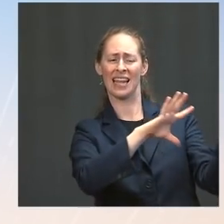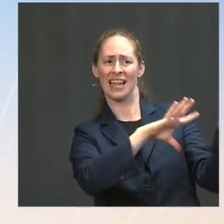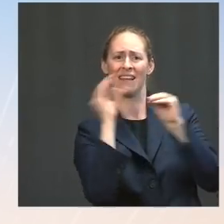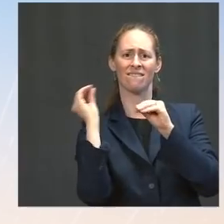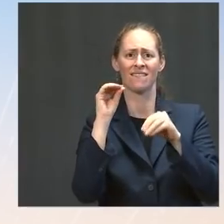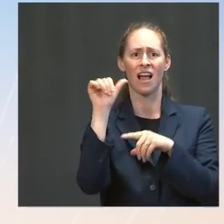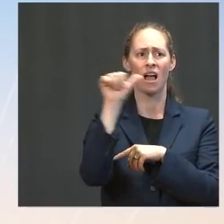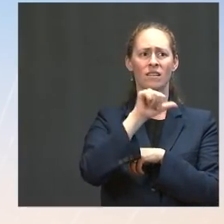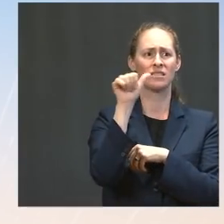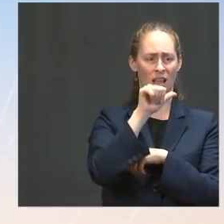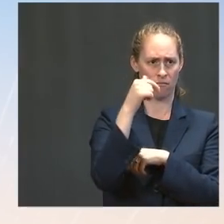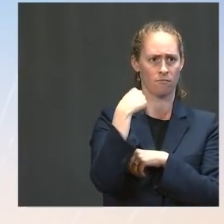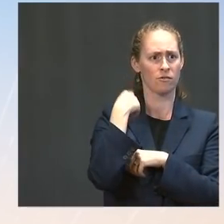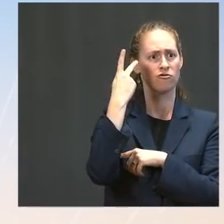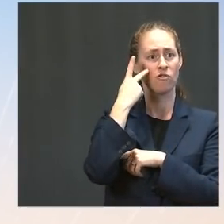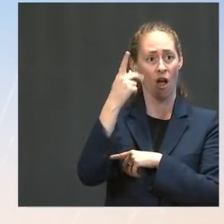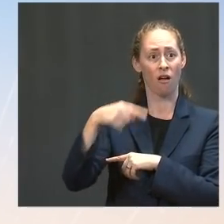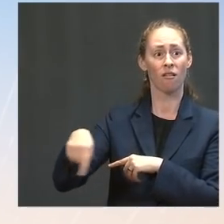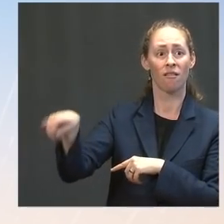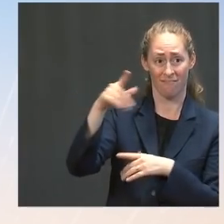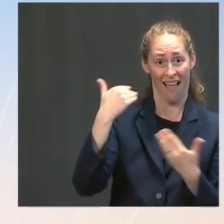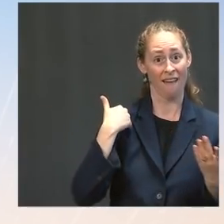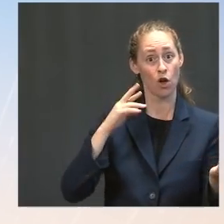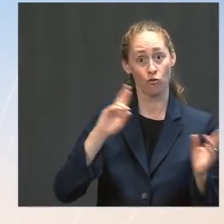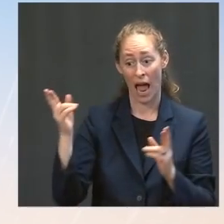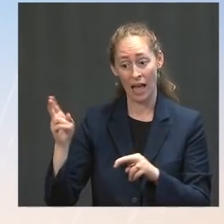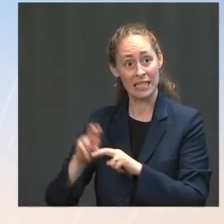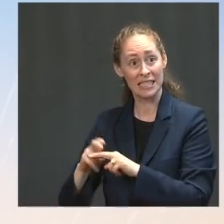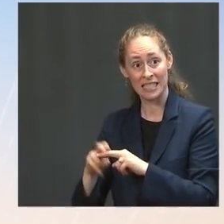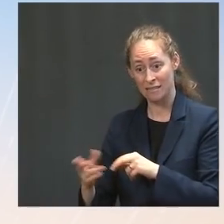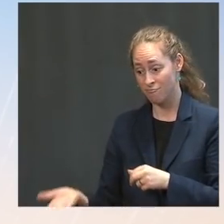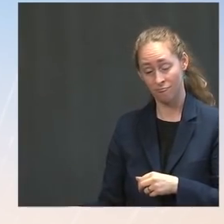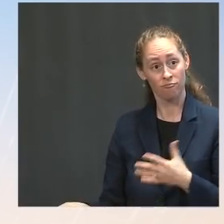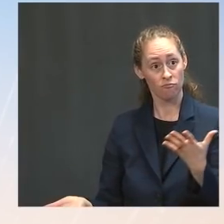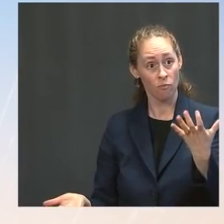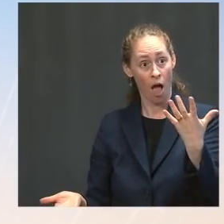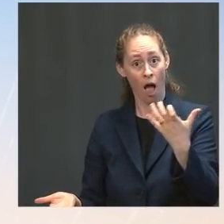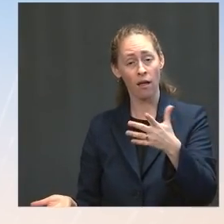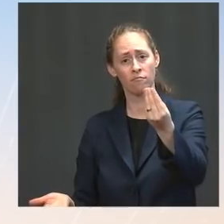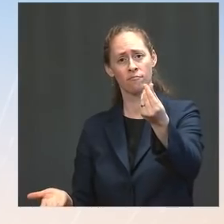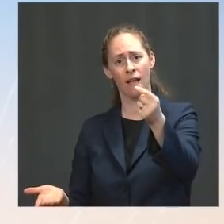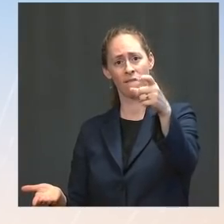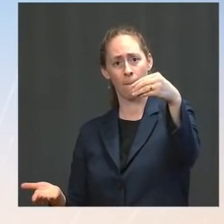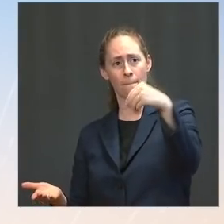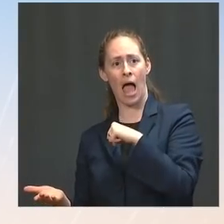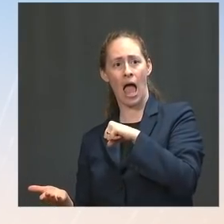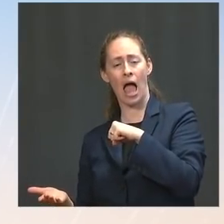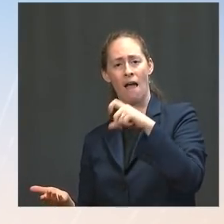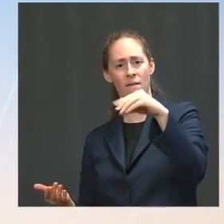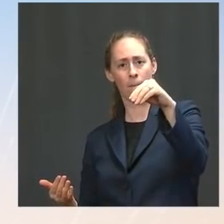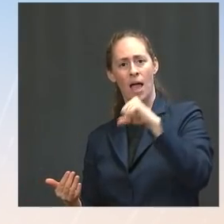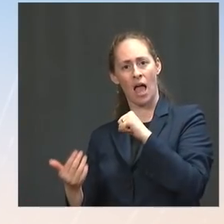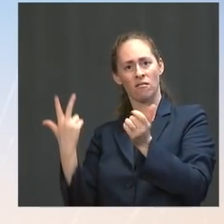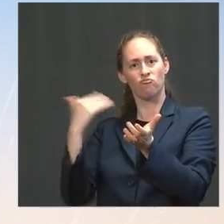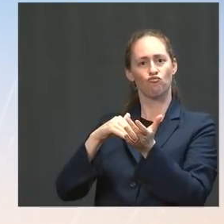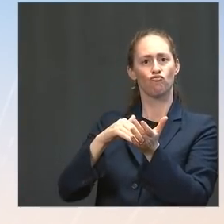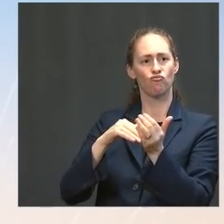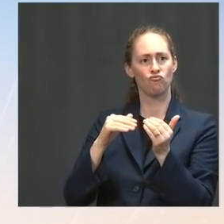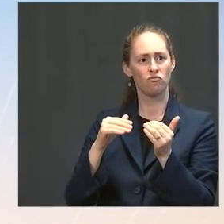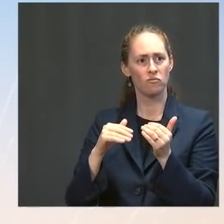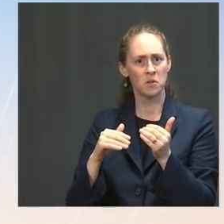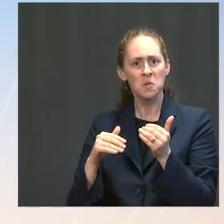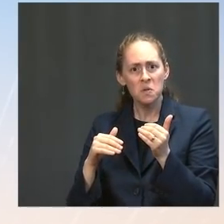of equipment that would need to move out. But I don't anticipate that we're going to give you an exact date or